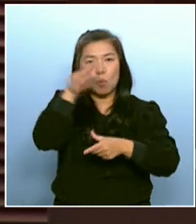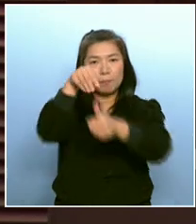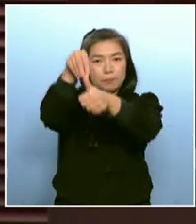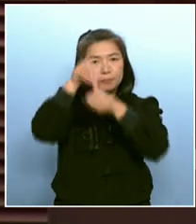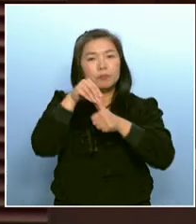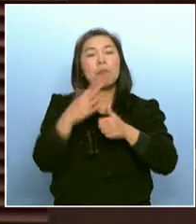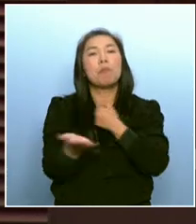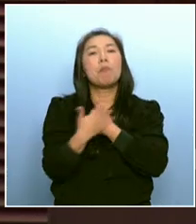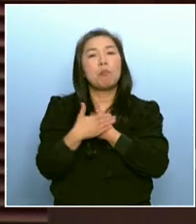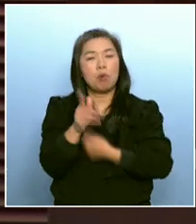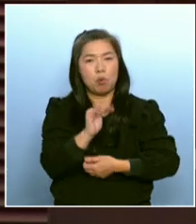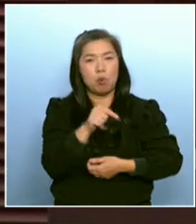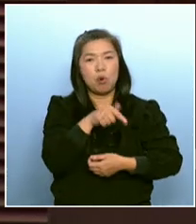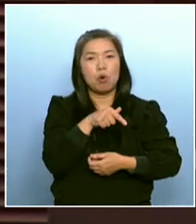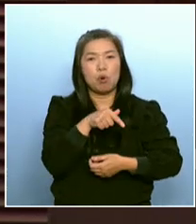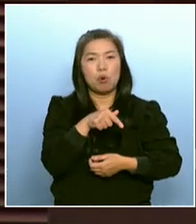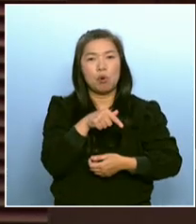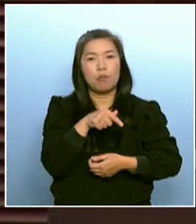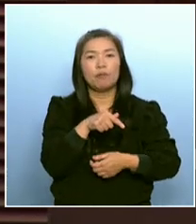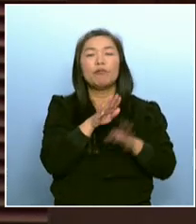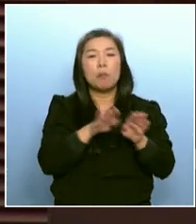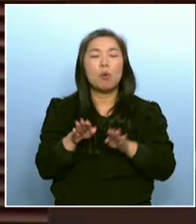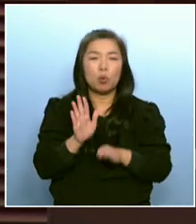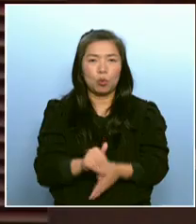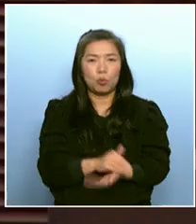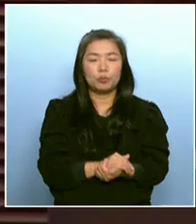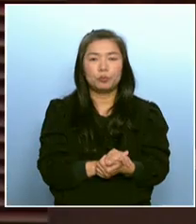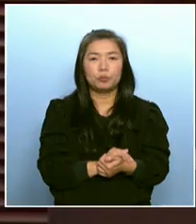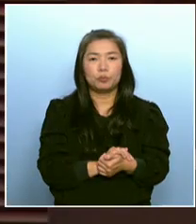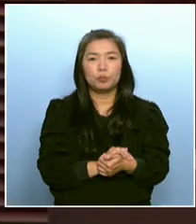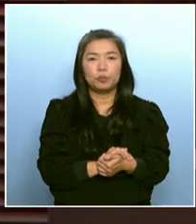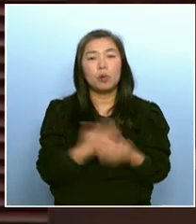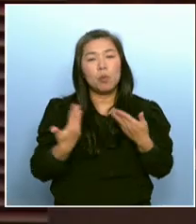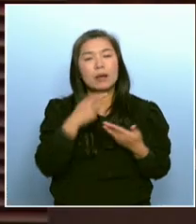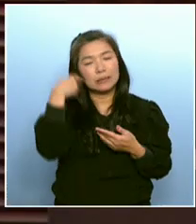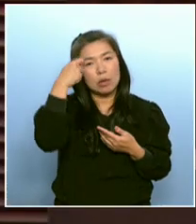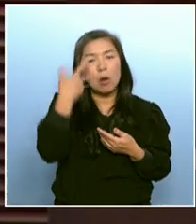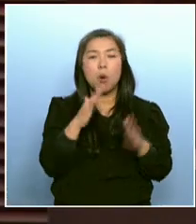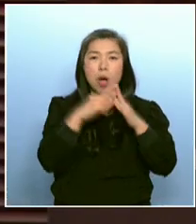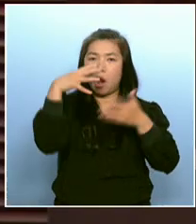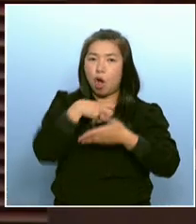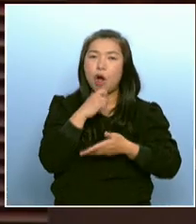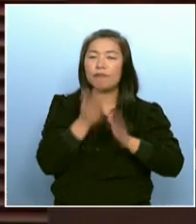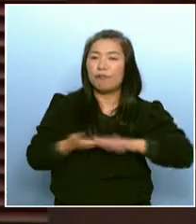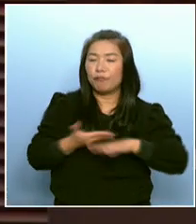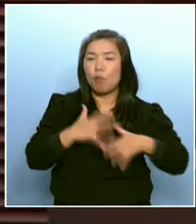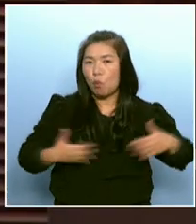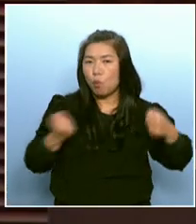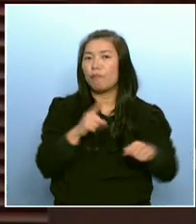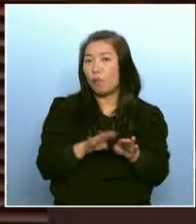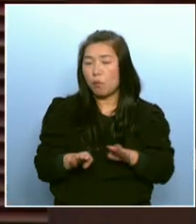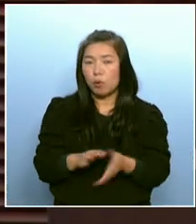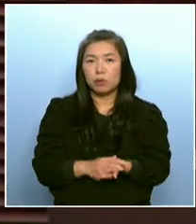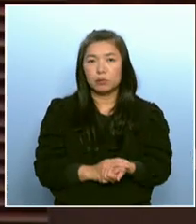care vouchers that elderly people can make use of. They can use